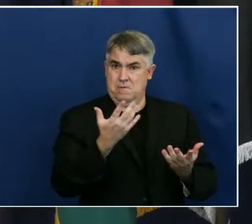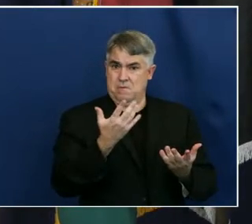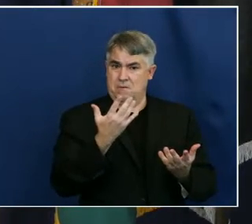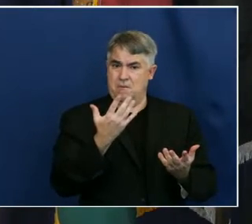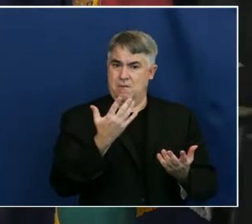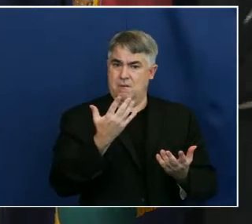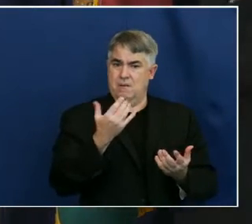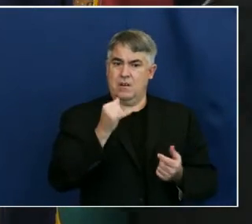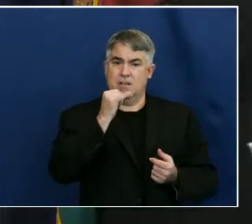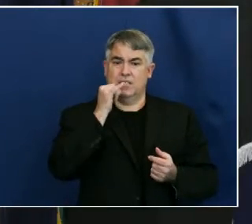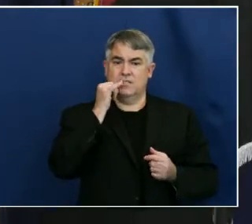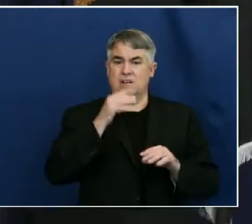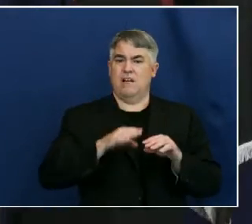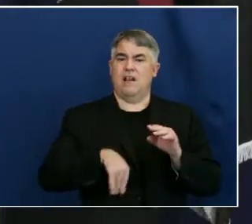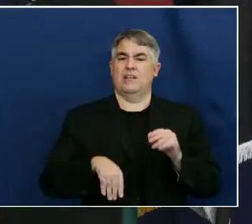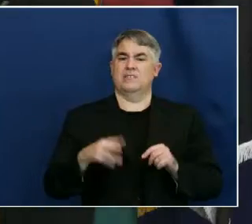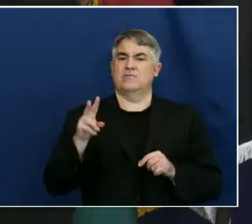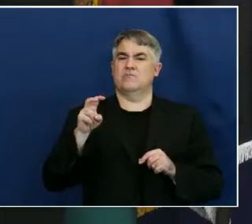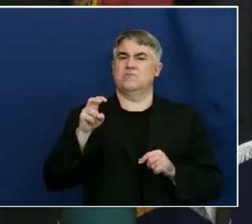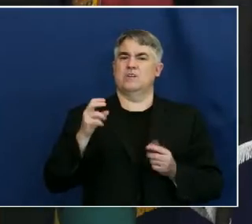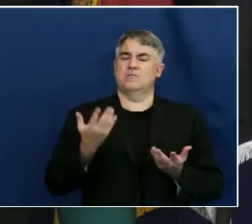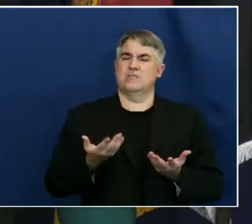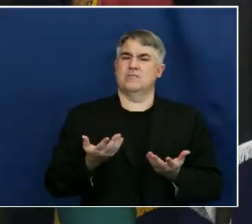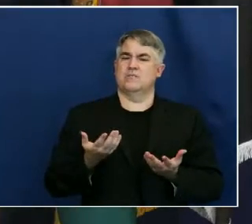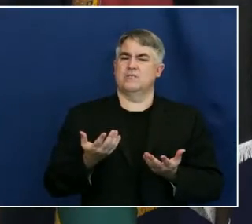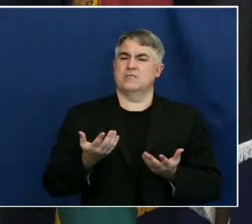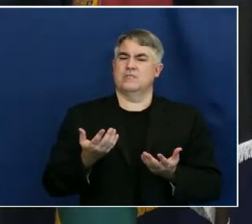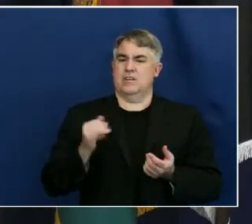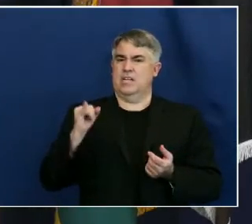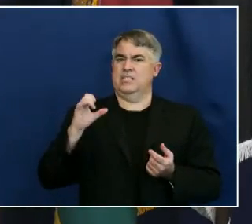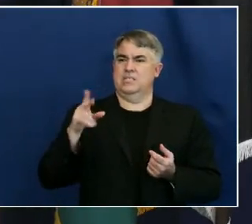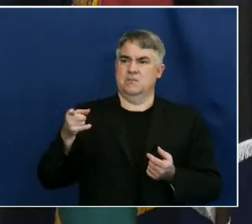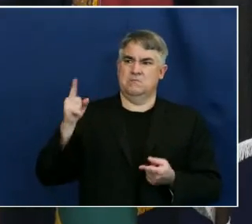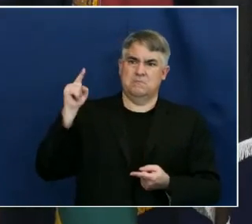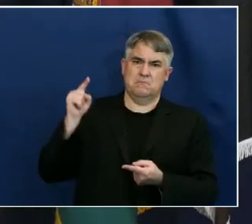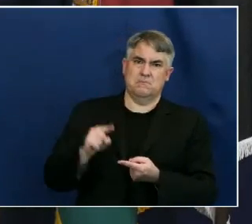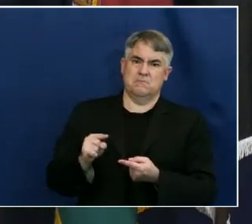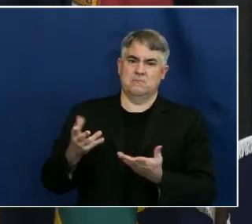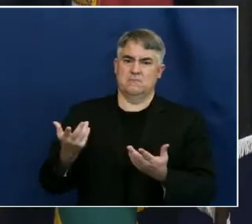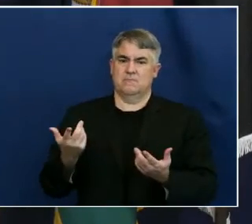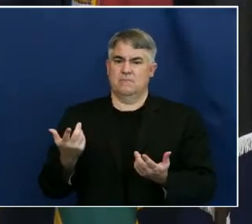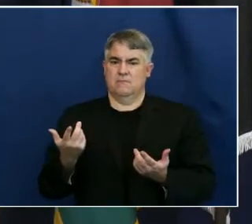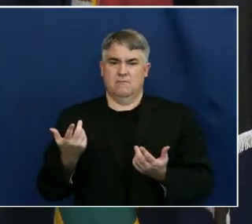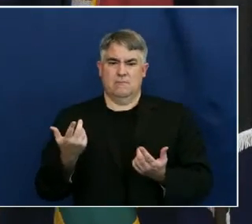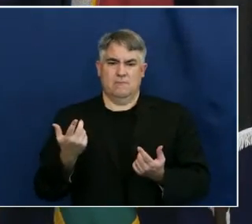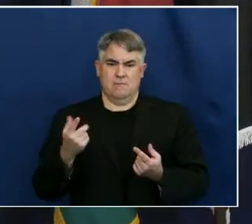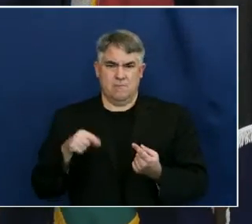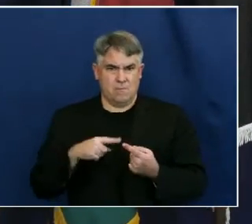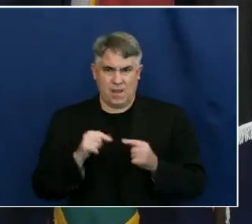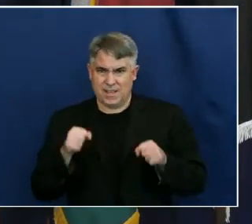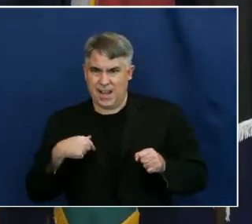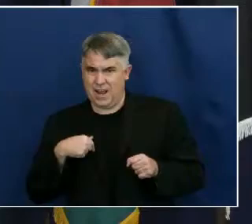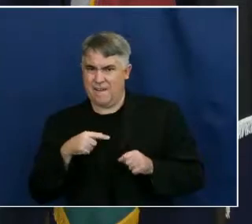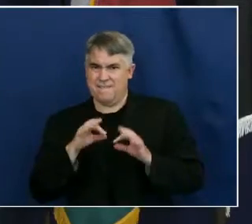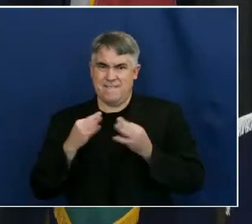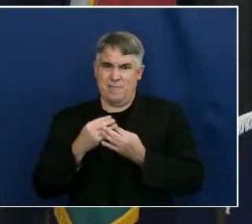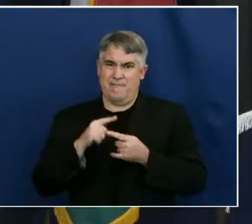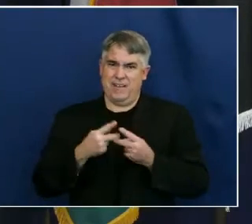200 collective COVID patients in ICUs. At what point will it be time to relax these visitation